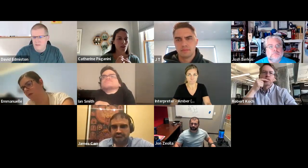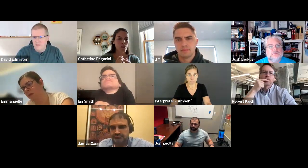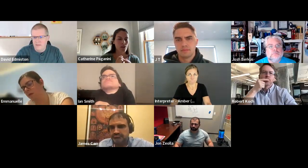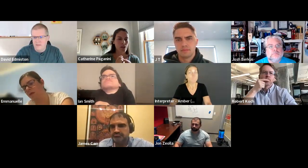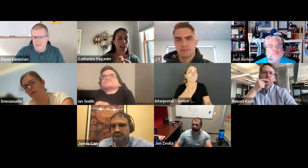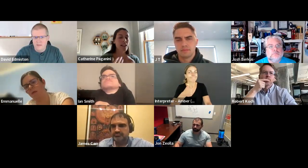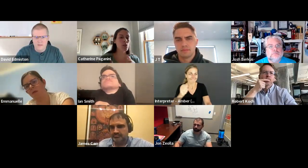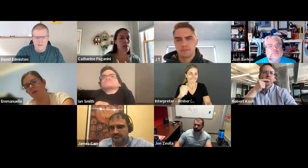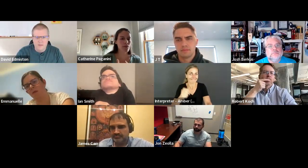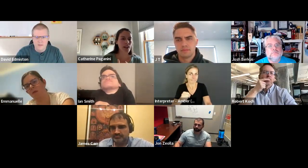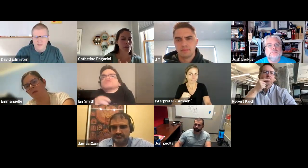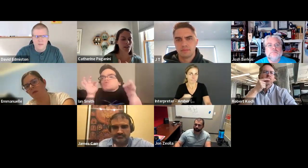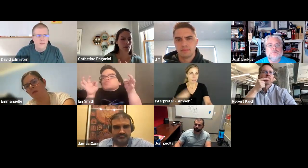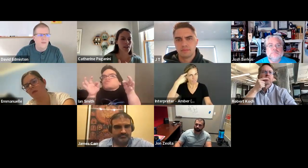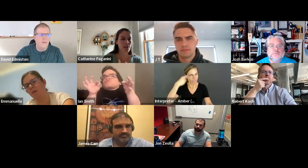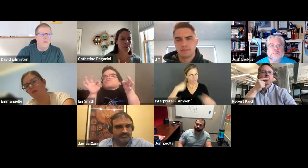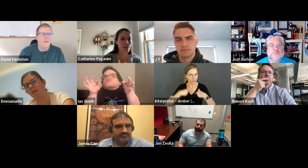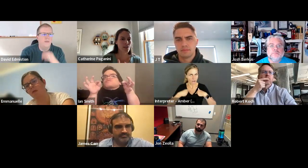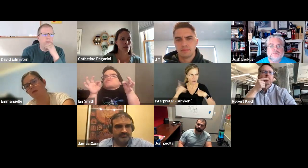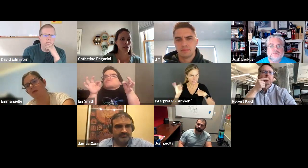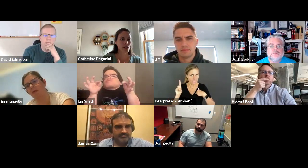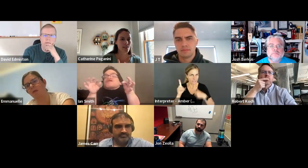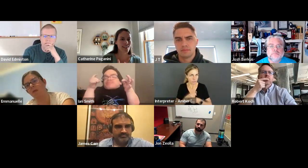Yeah, I think that was me, right, Ian?